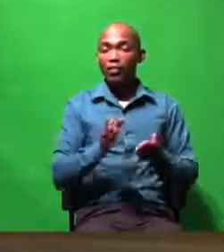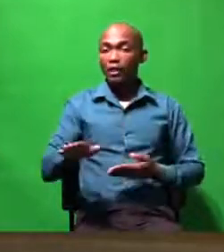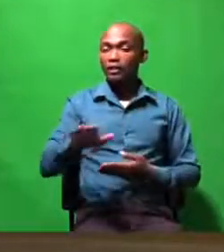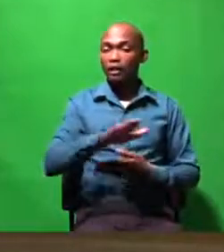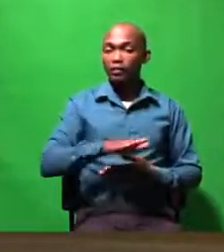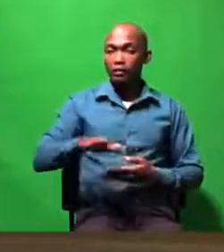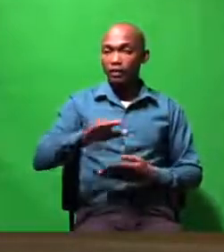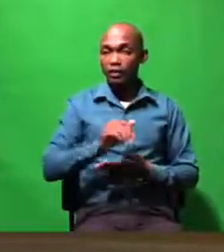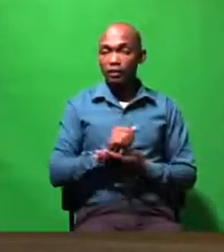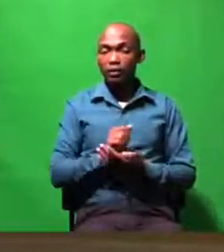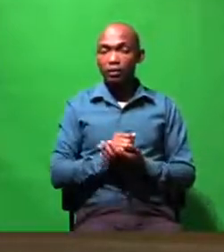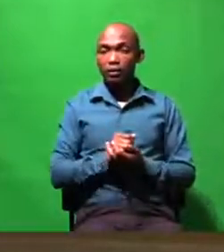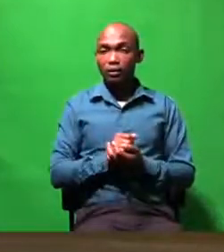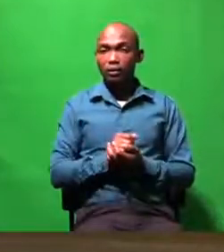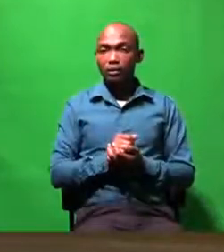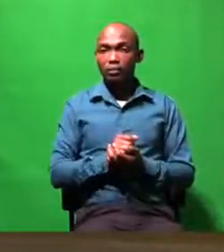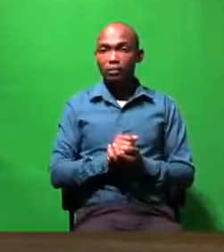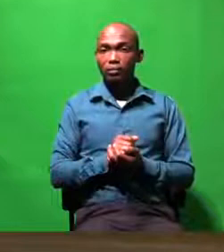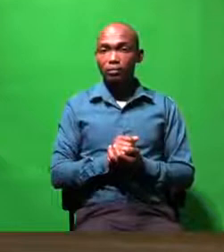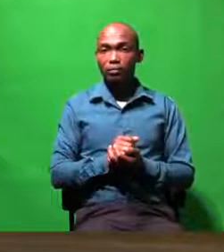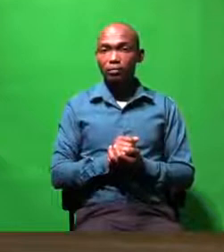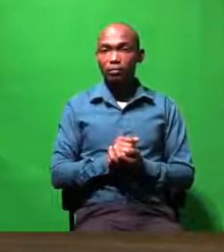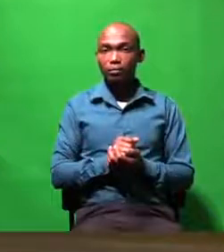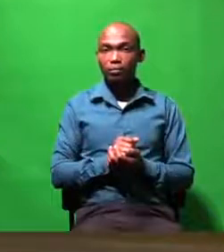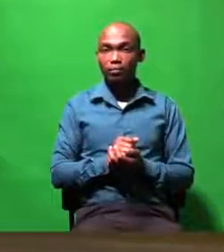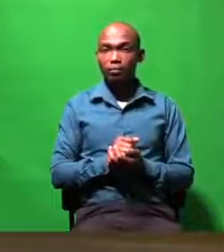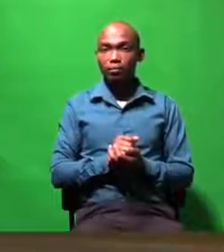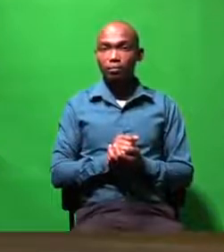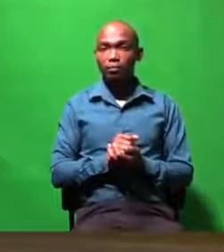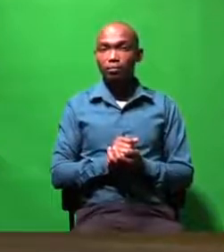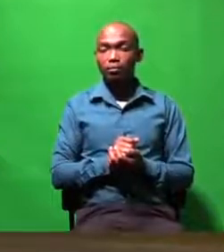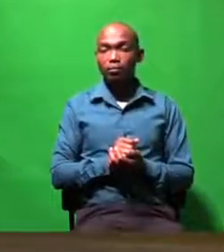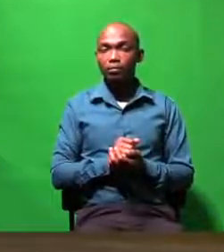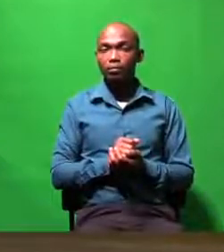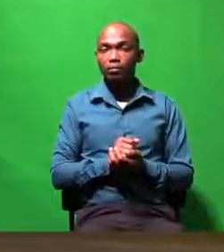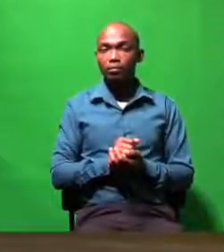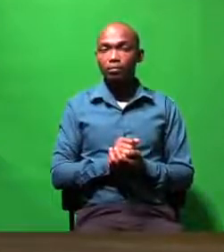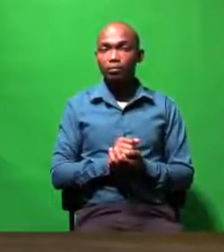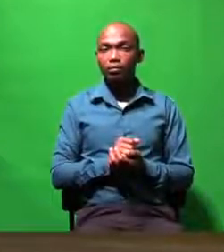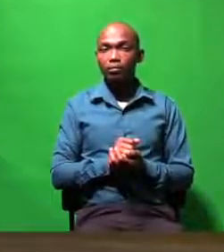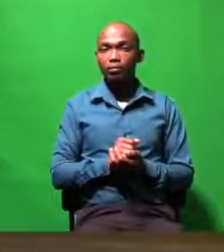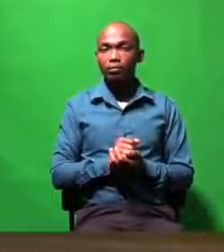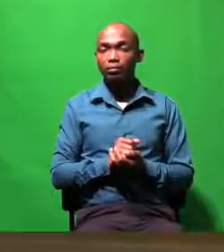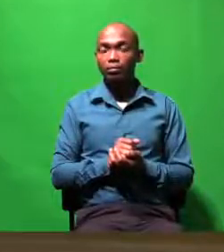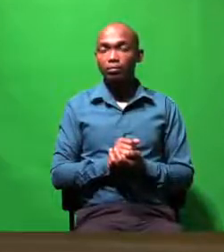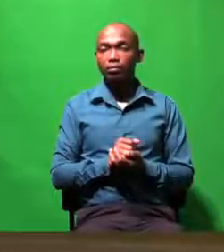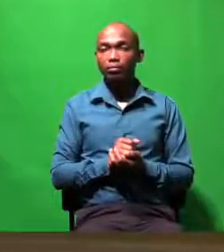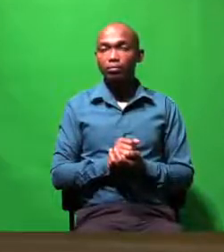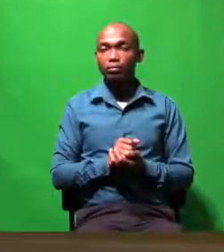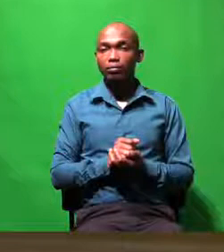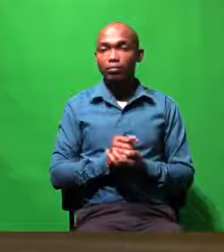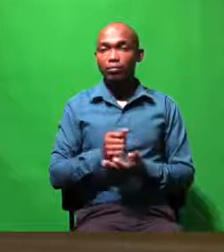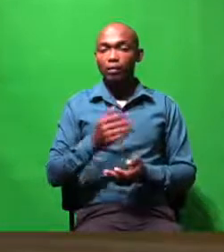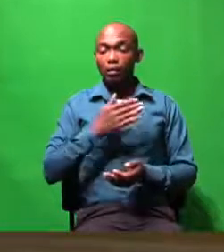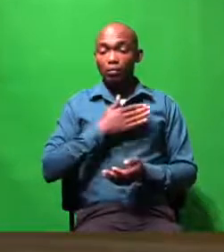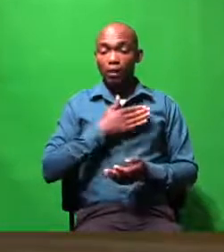that the feature of the water bodies, we mean that is the feature of the ocean water. So my